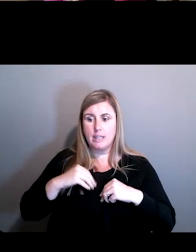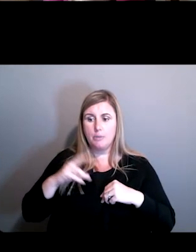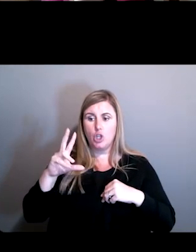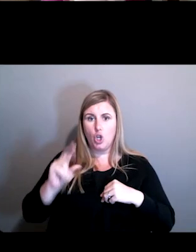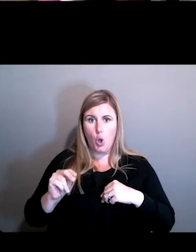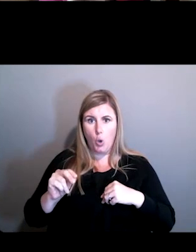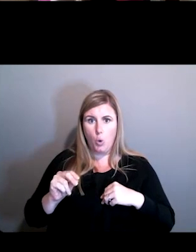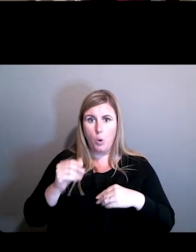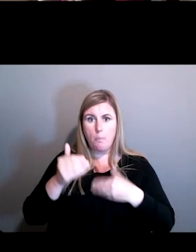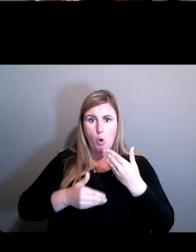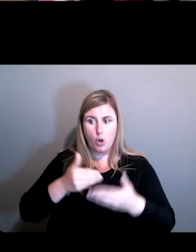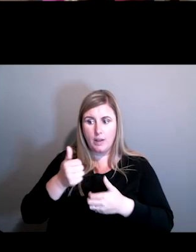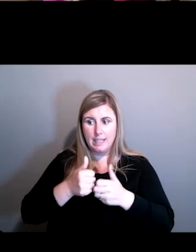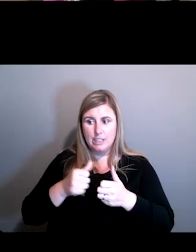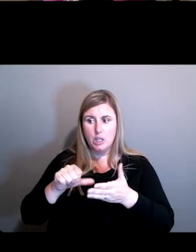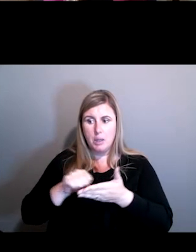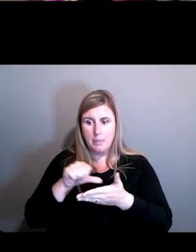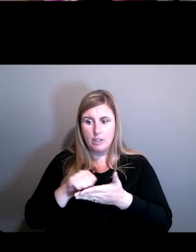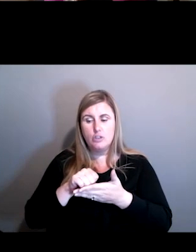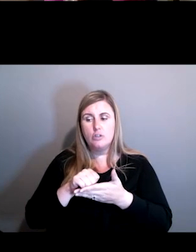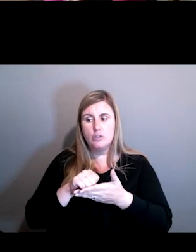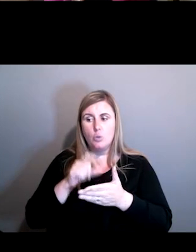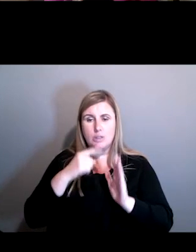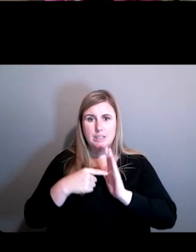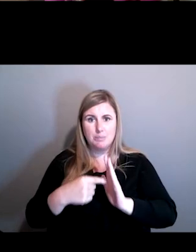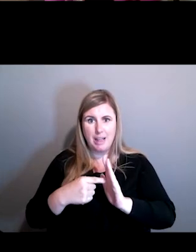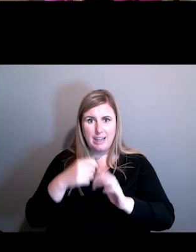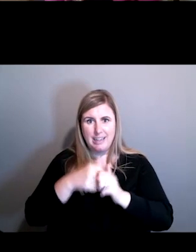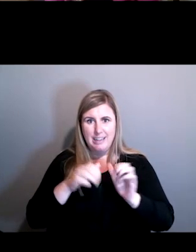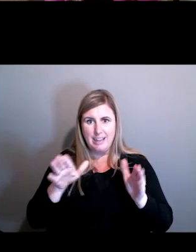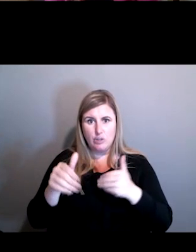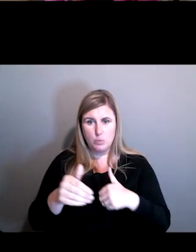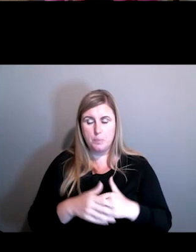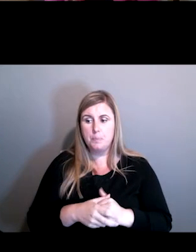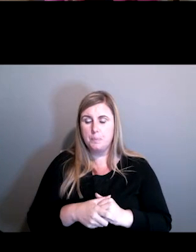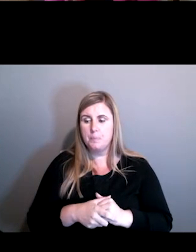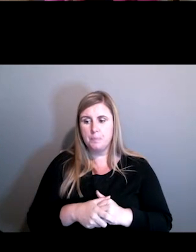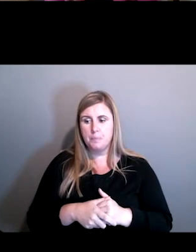protocol that each page would be displayed in the classroom.